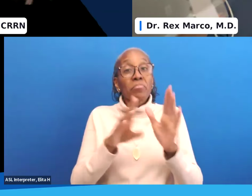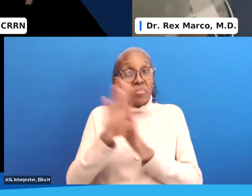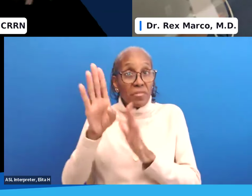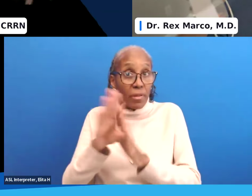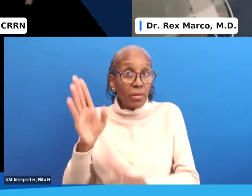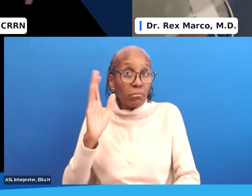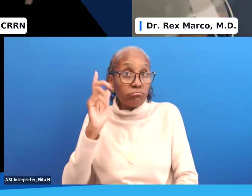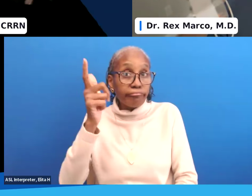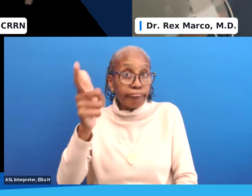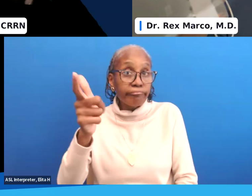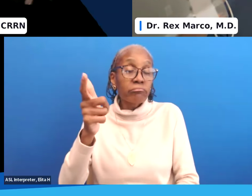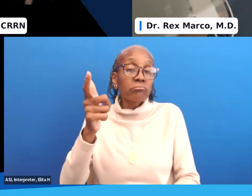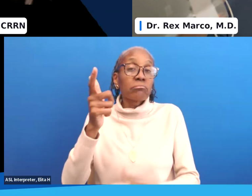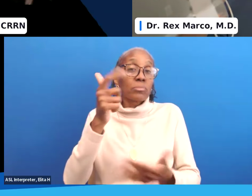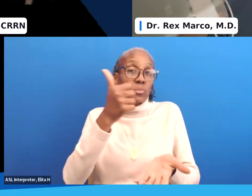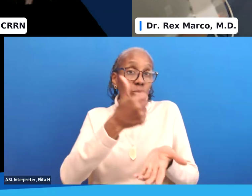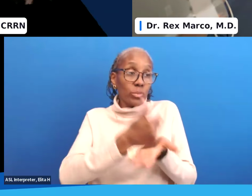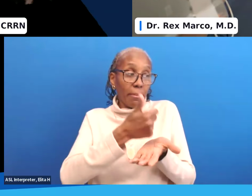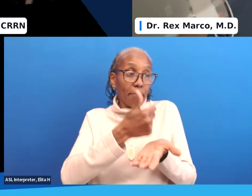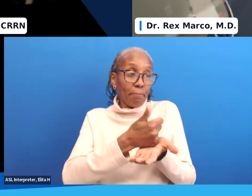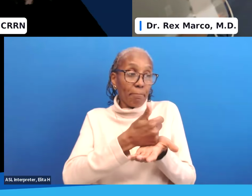developed some other time to help